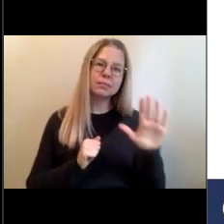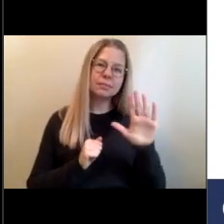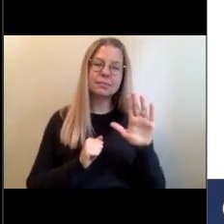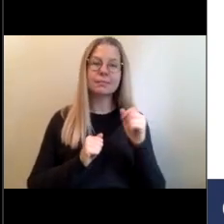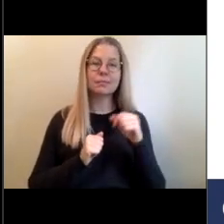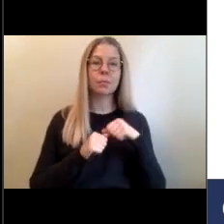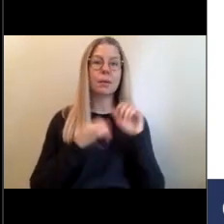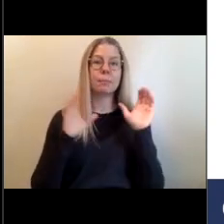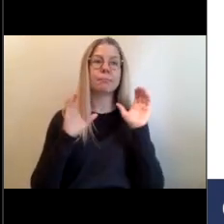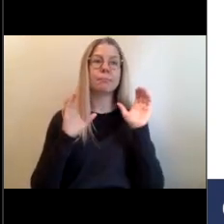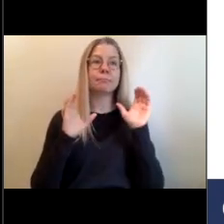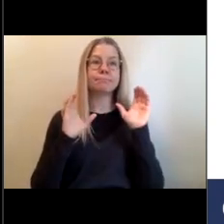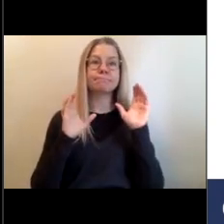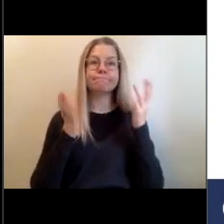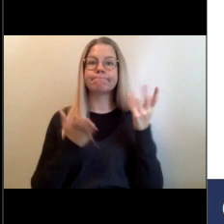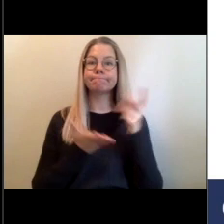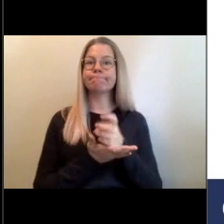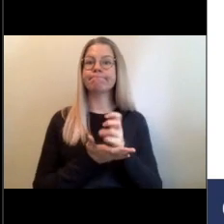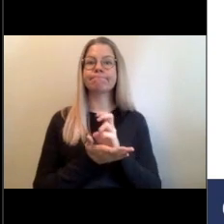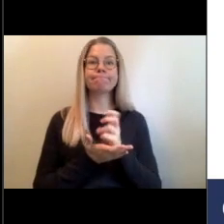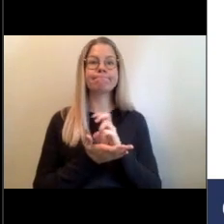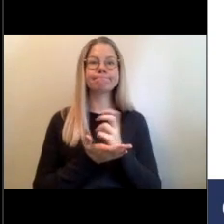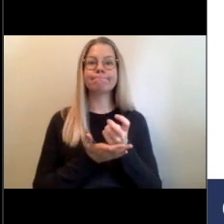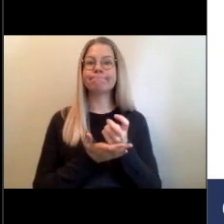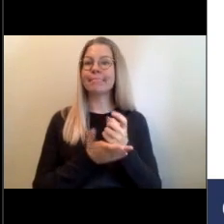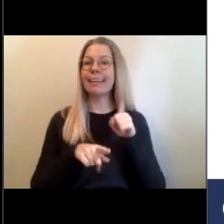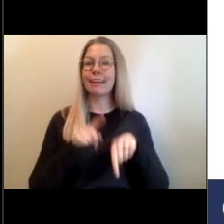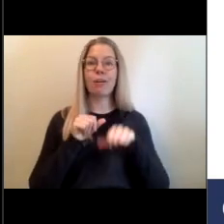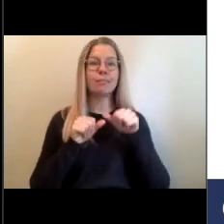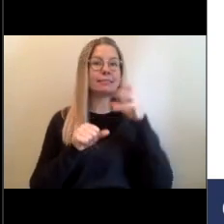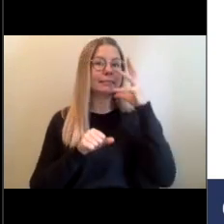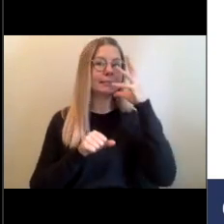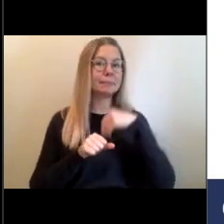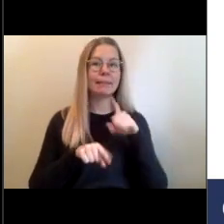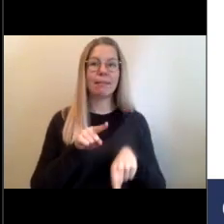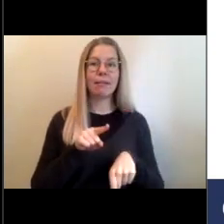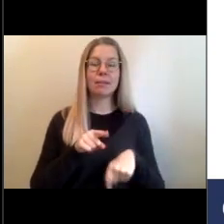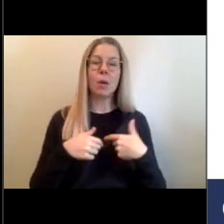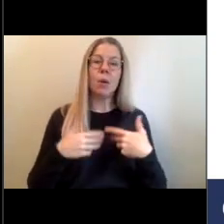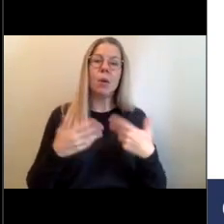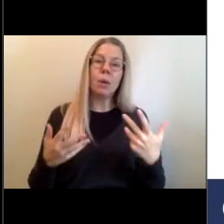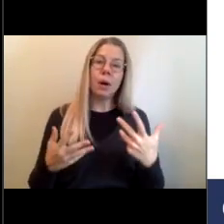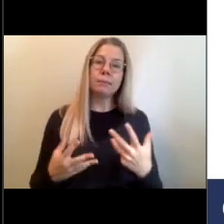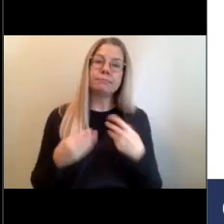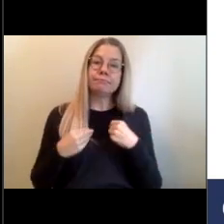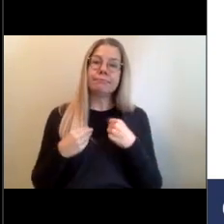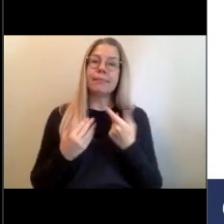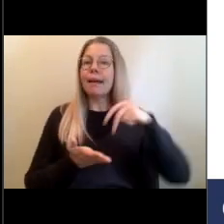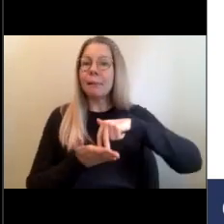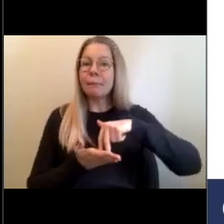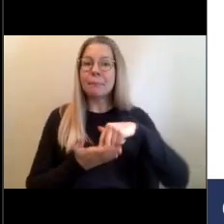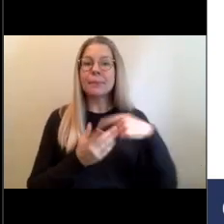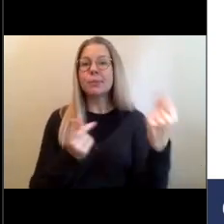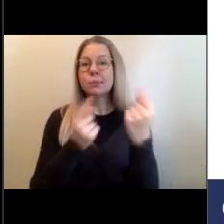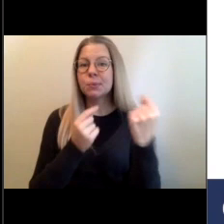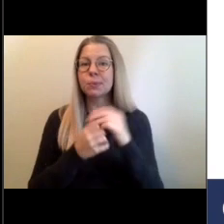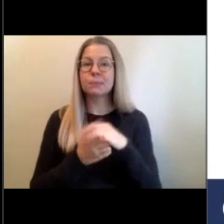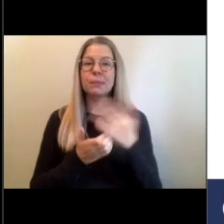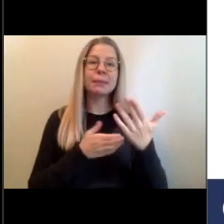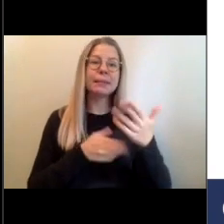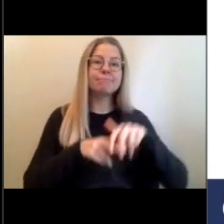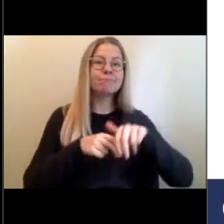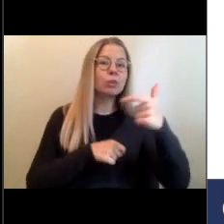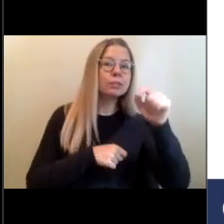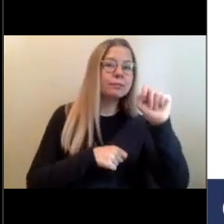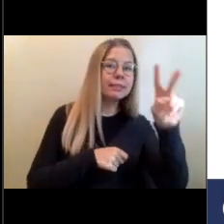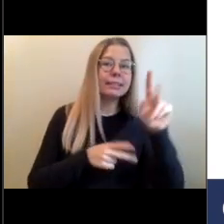to sleep, and so we do things like watching TV, the previous speaker mentioned, or we get up and we start our